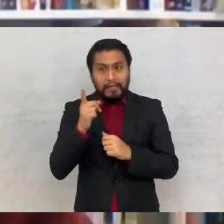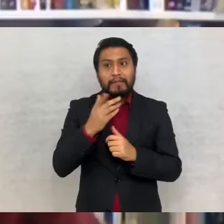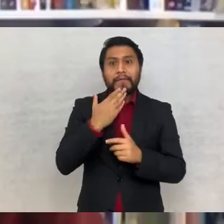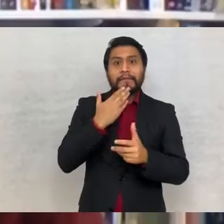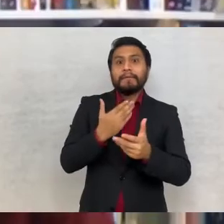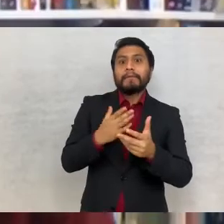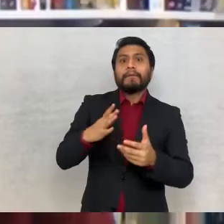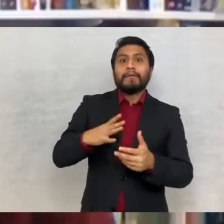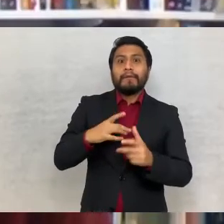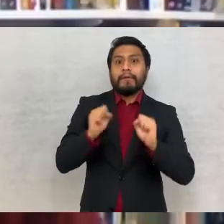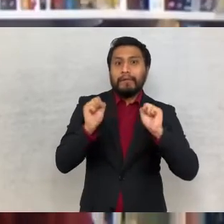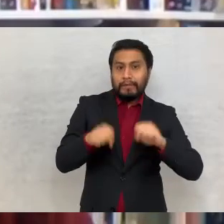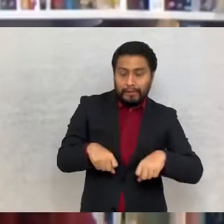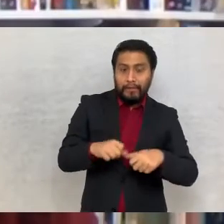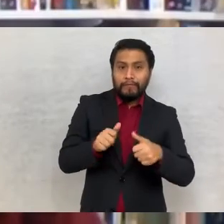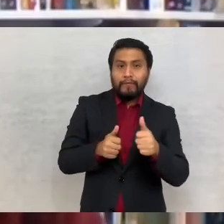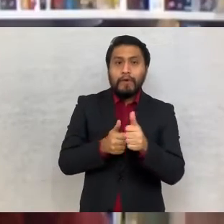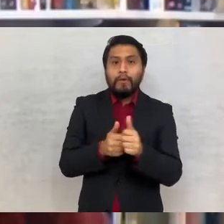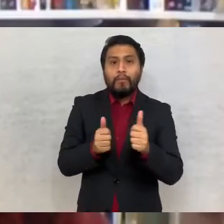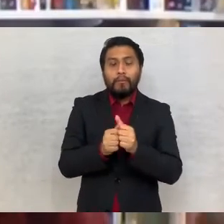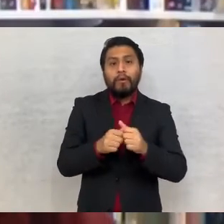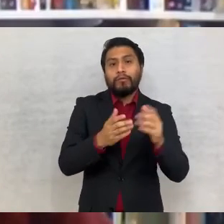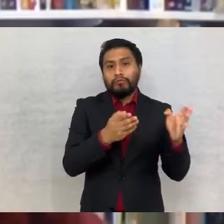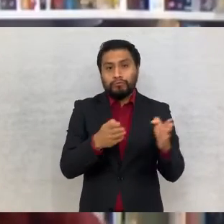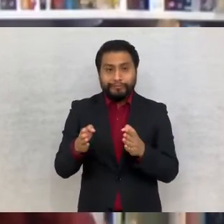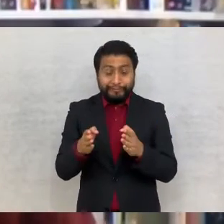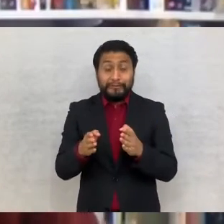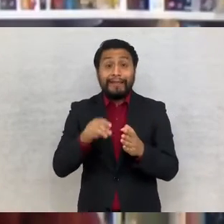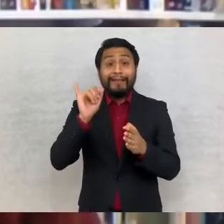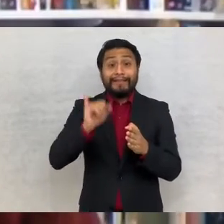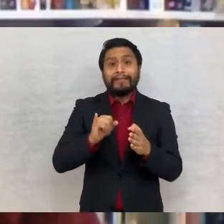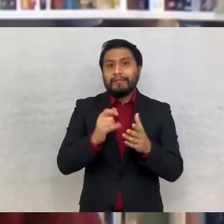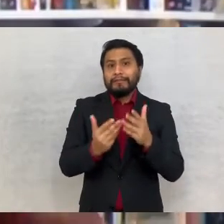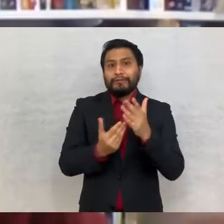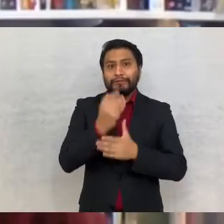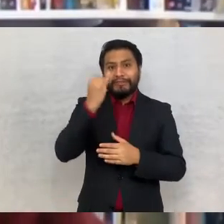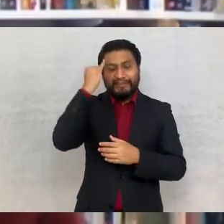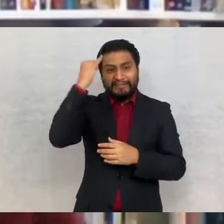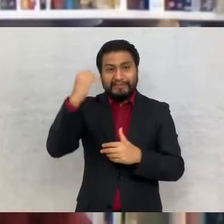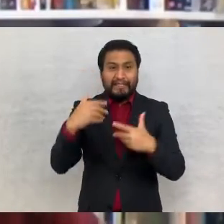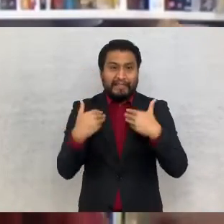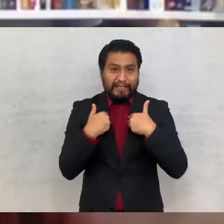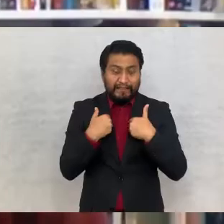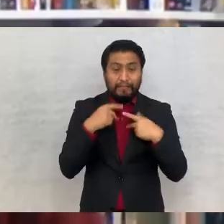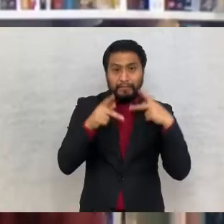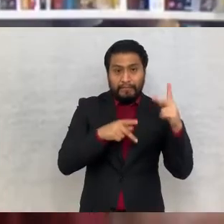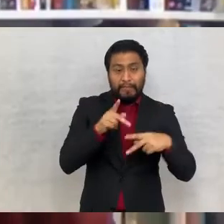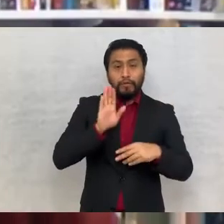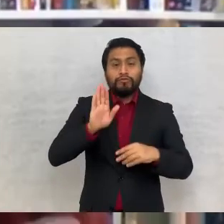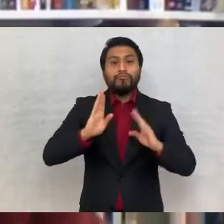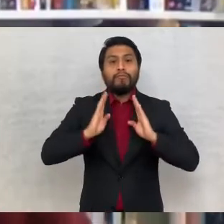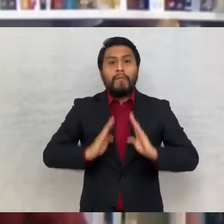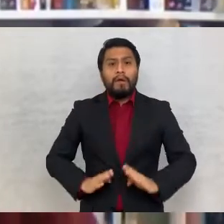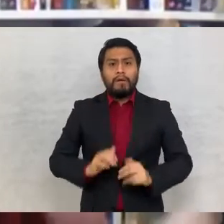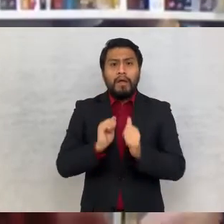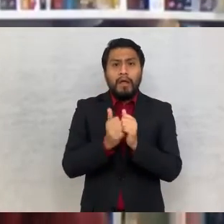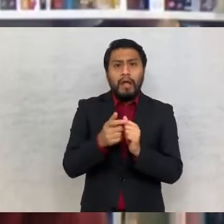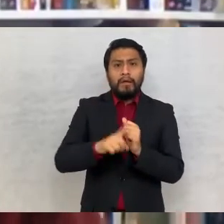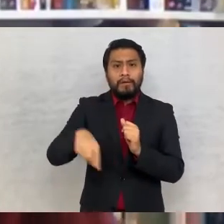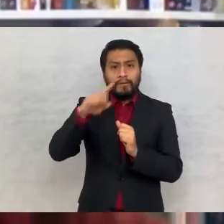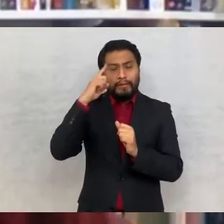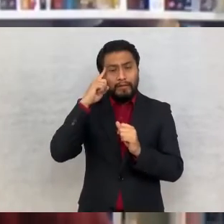moral profiles of entire populations, in which the state of health and predispositions to illness, along with the physical, psychic, and